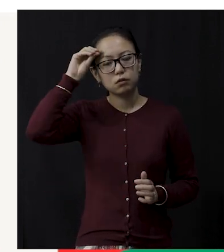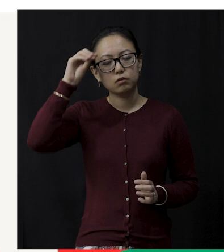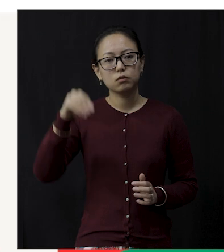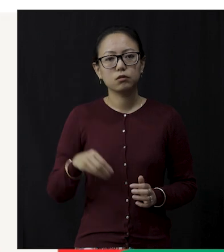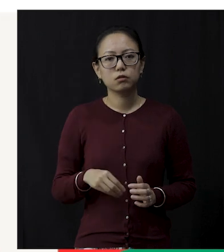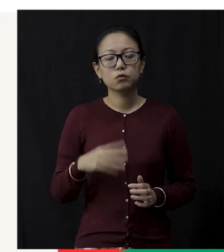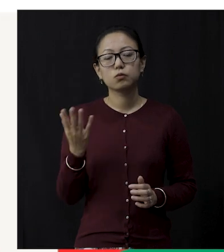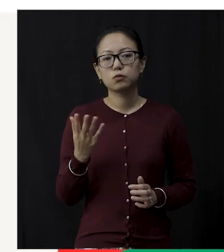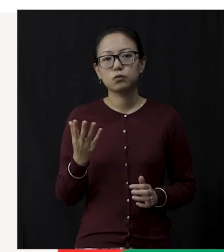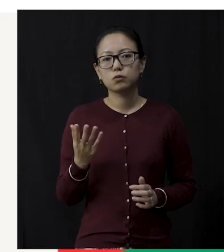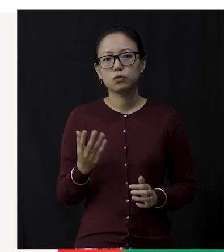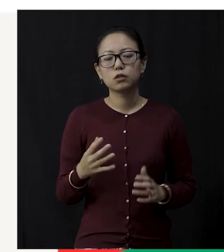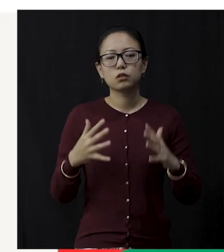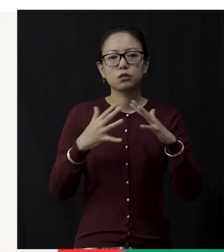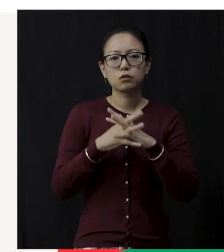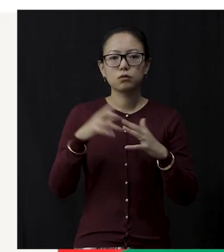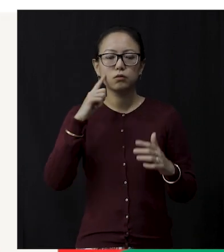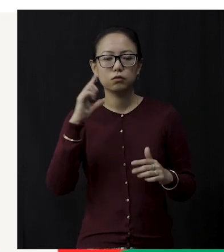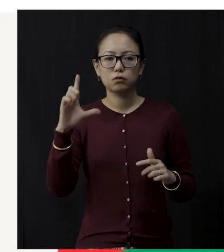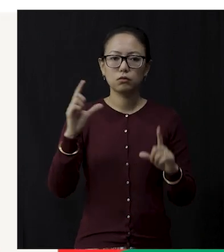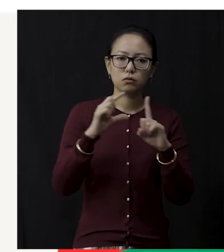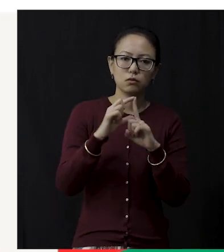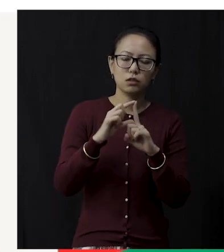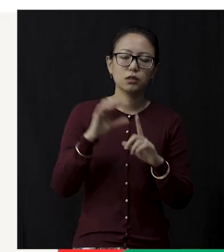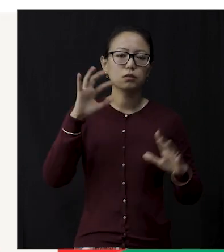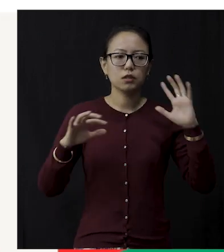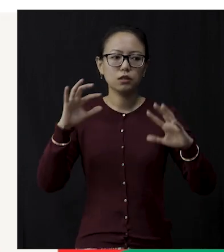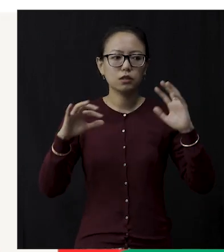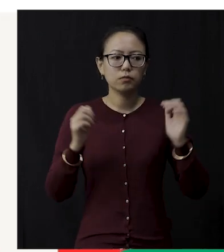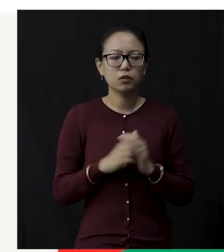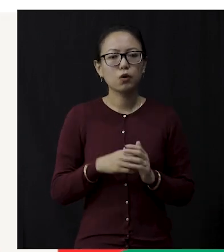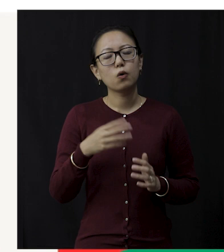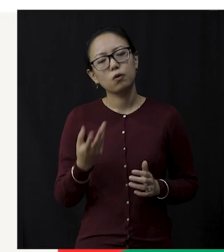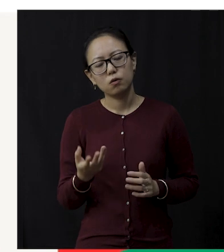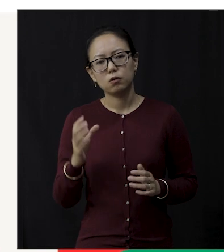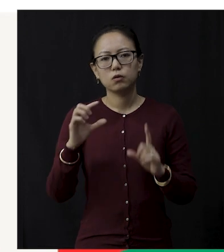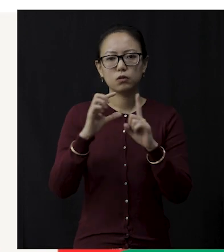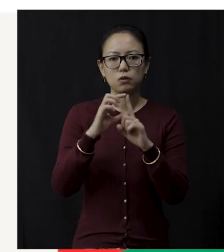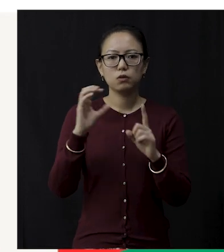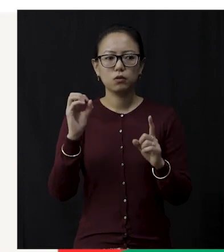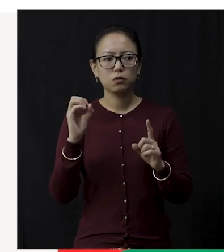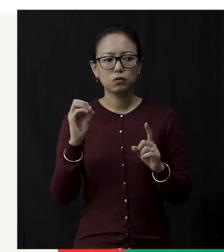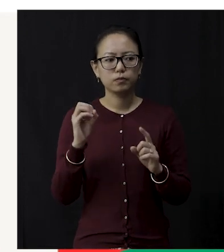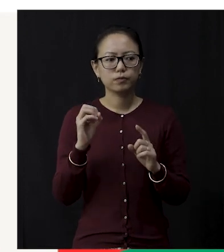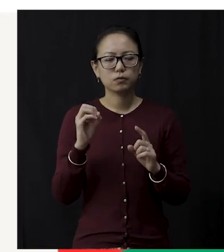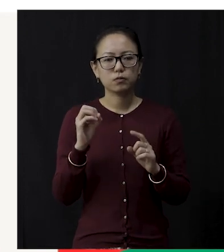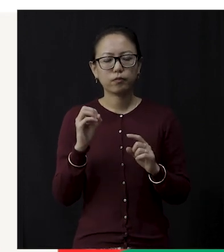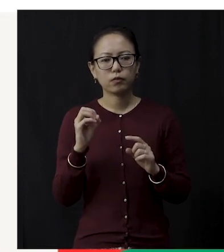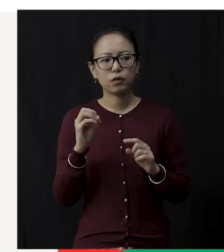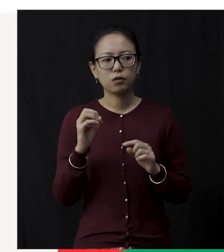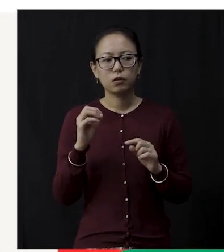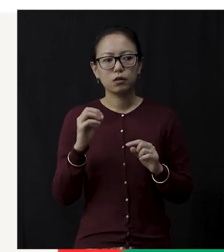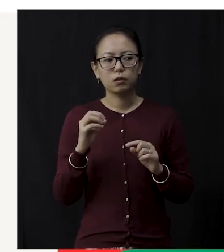jungle, in forest, or we will find wild animals in the zoo,